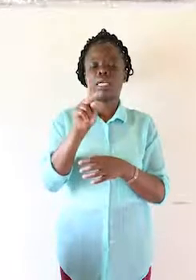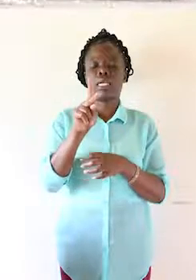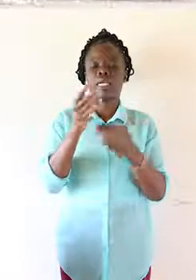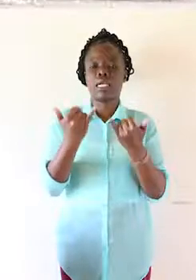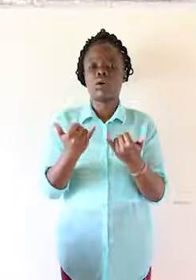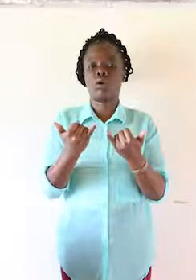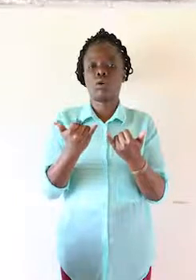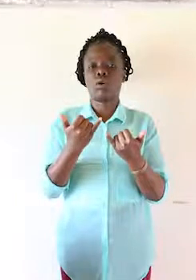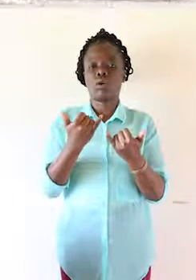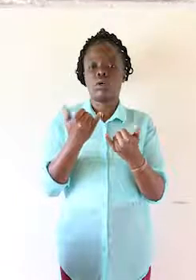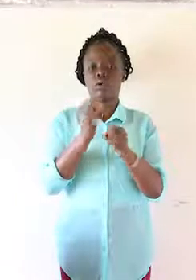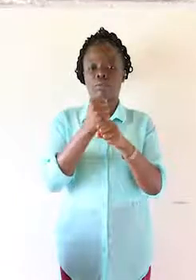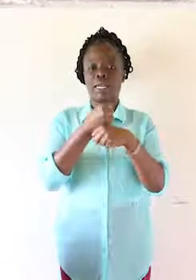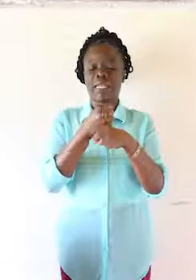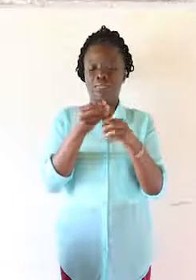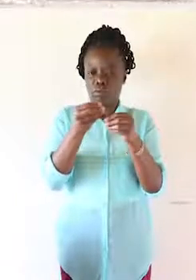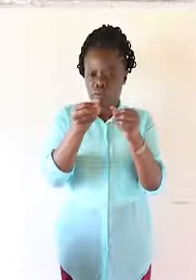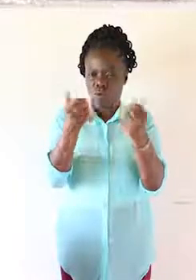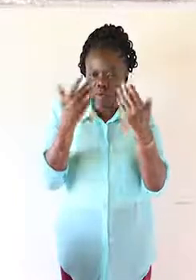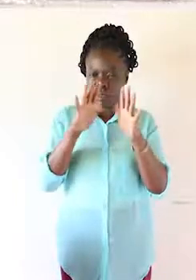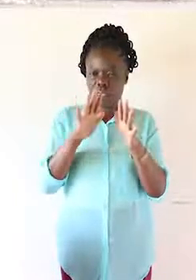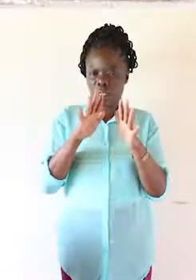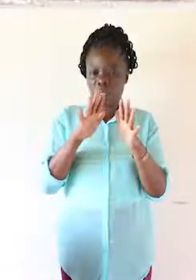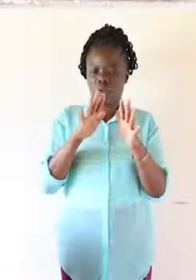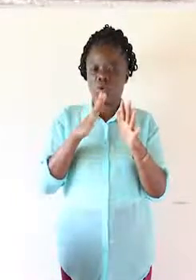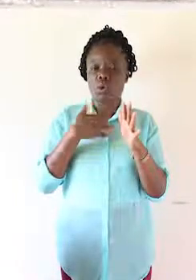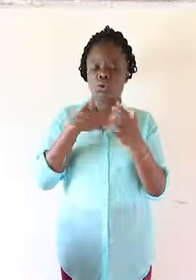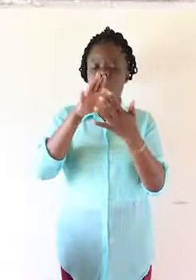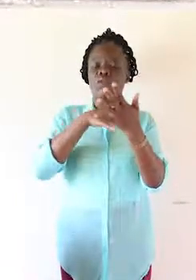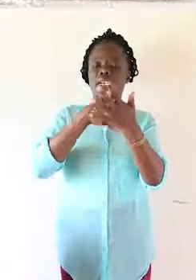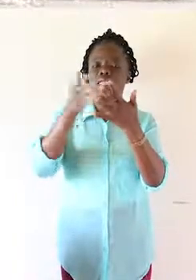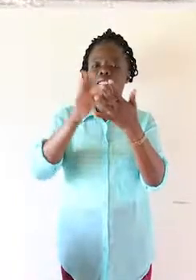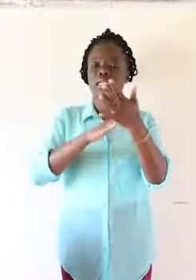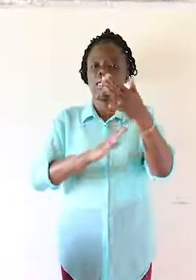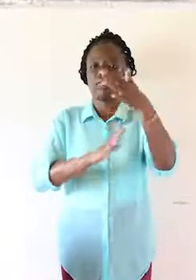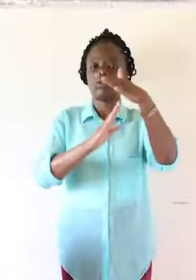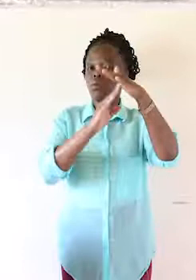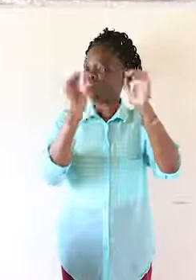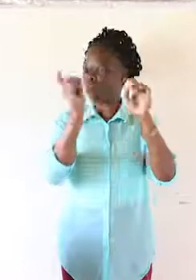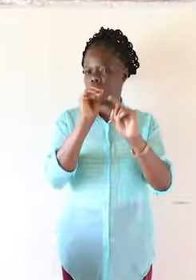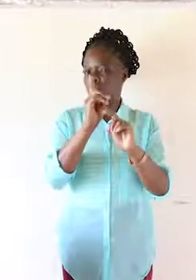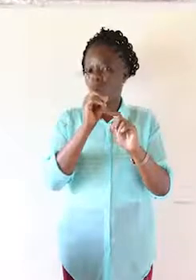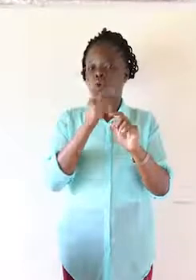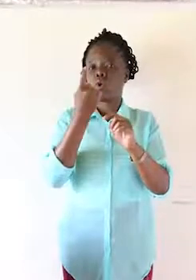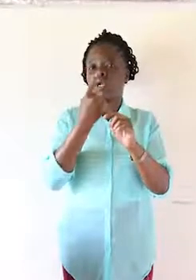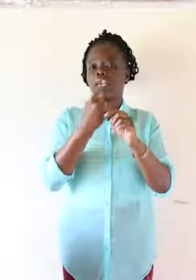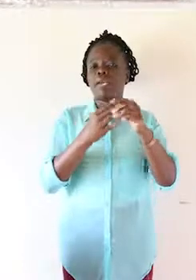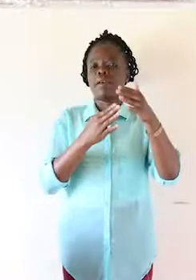okay. Now that we have made it smooth, we don't varnish the top, we only varnish the